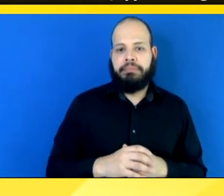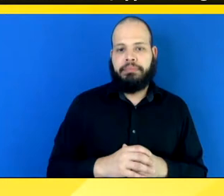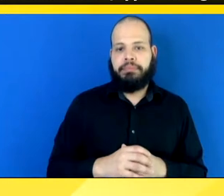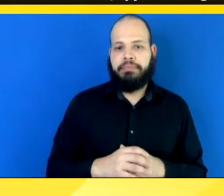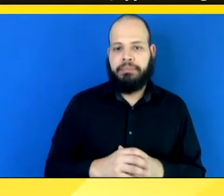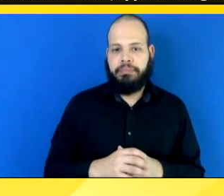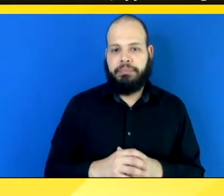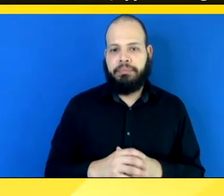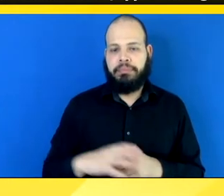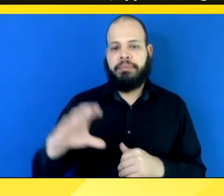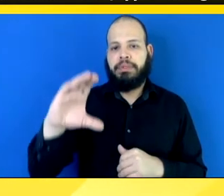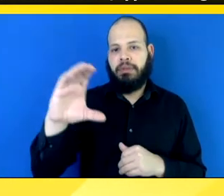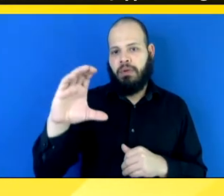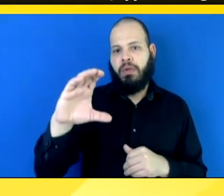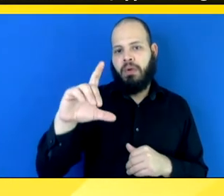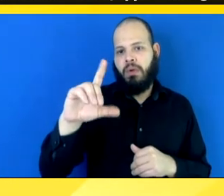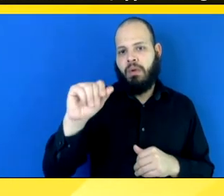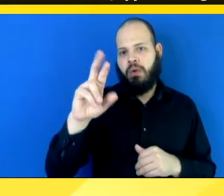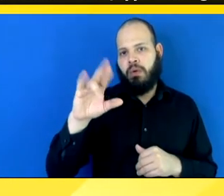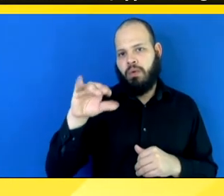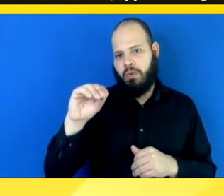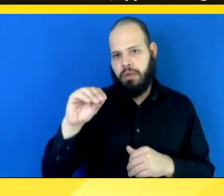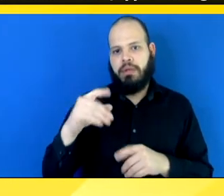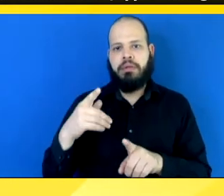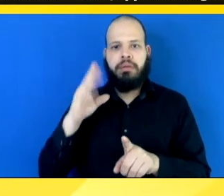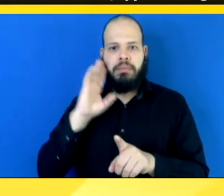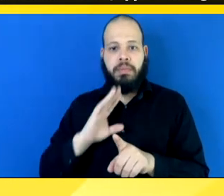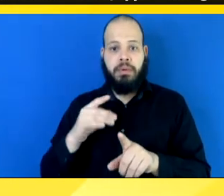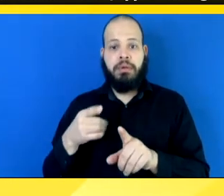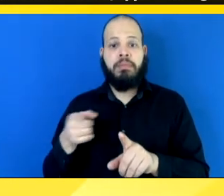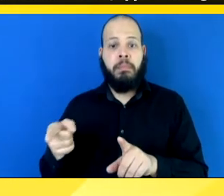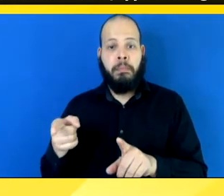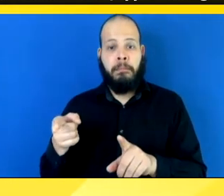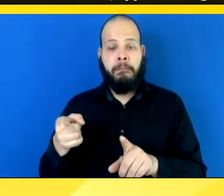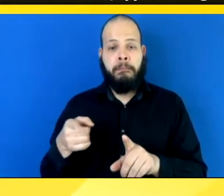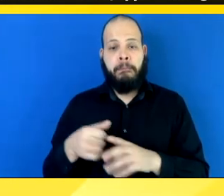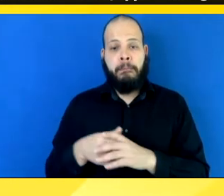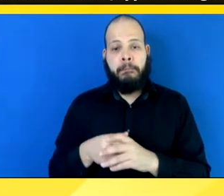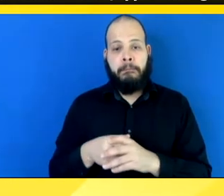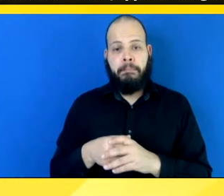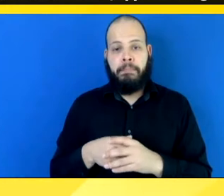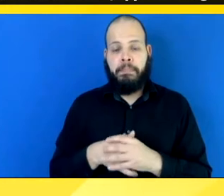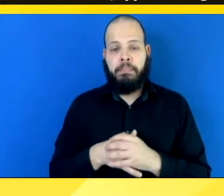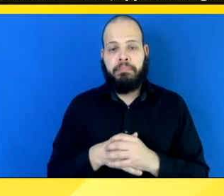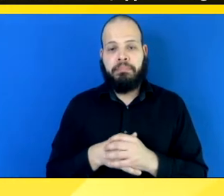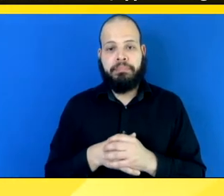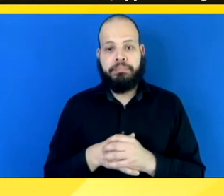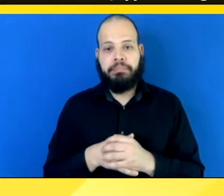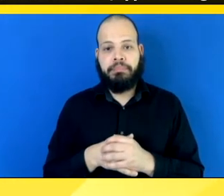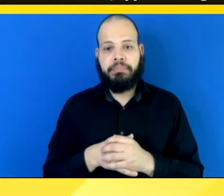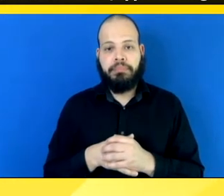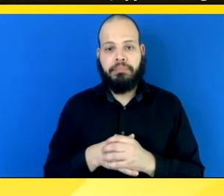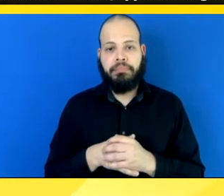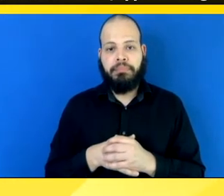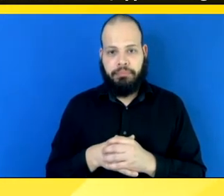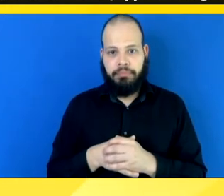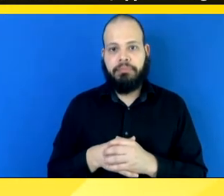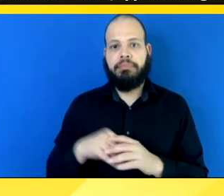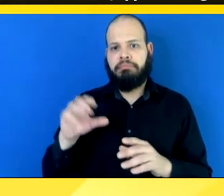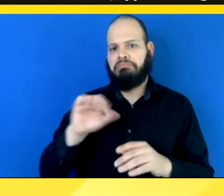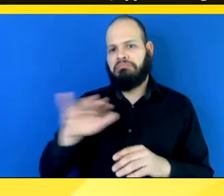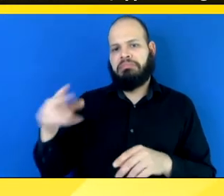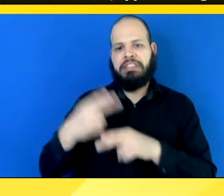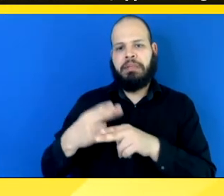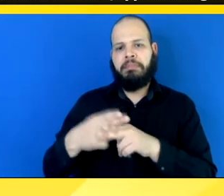American Federation of Labor and Congress of Industrial Organizations, the AFL-CIO, the largest federation of